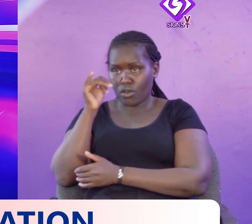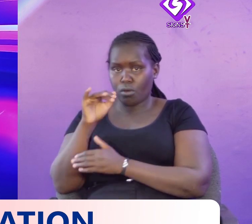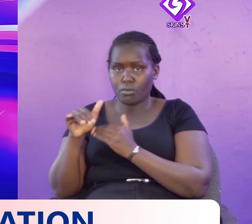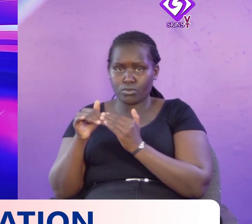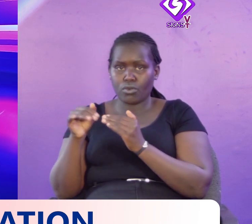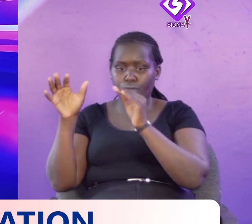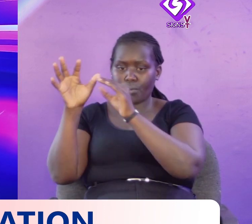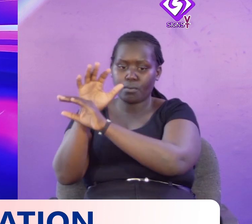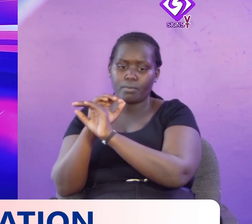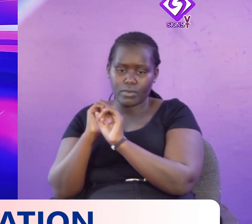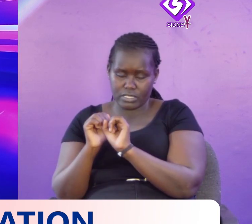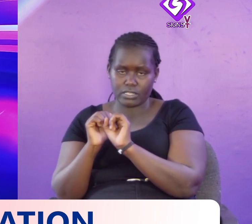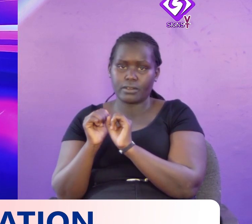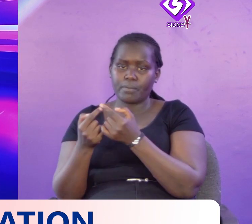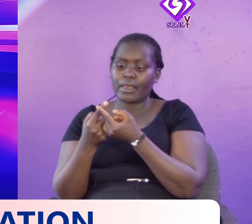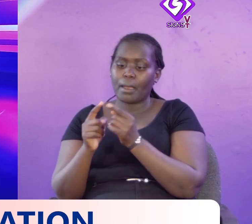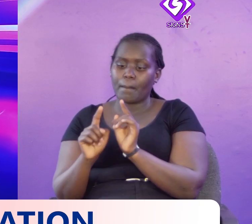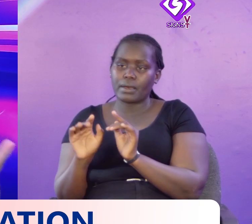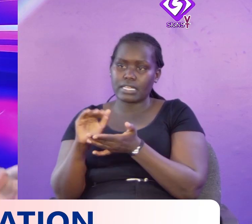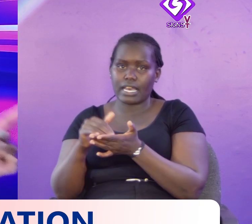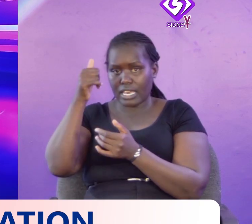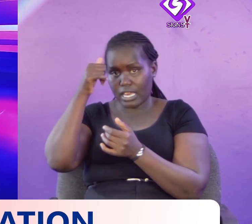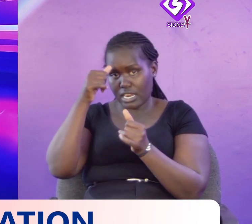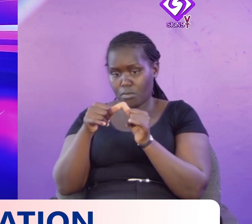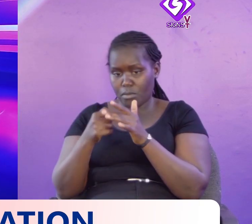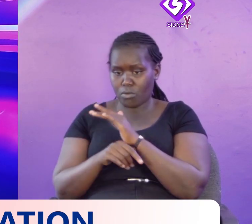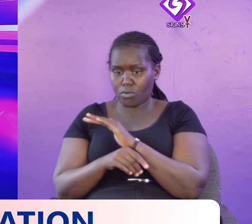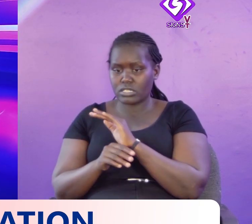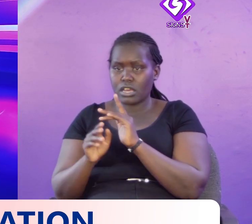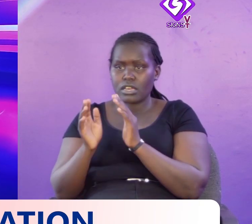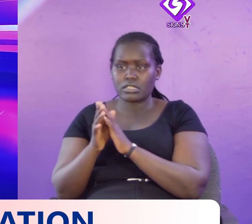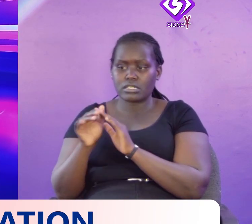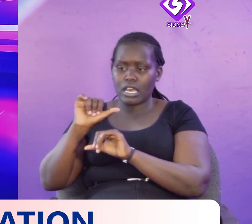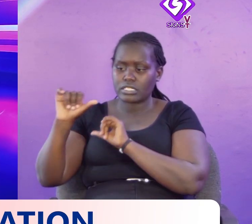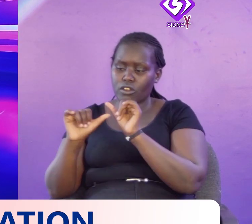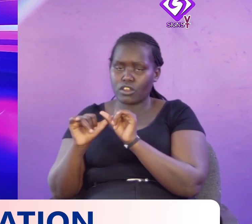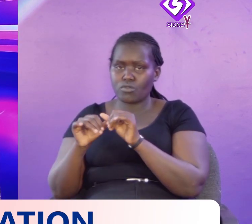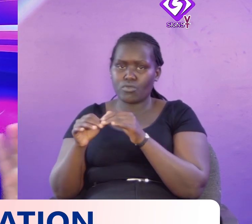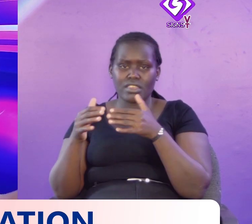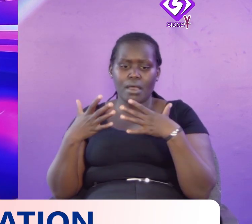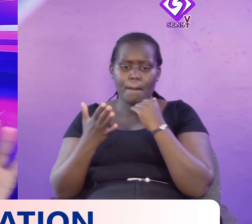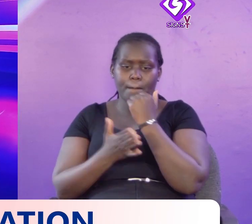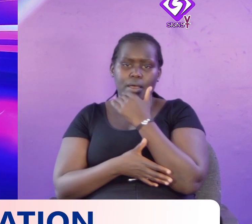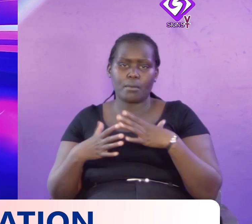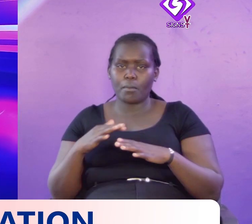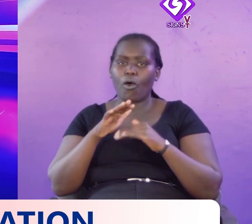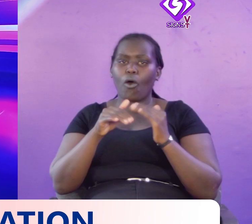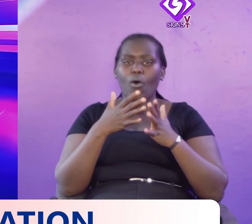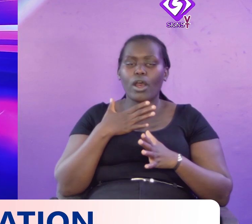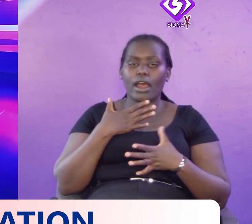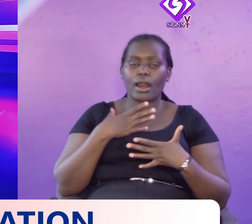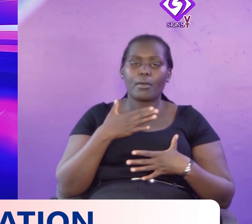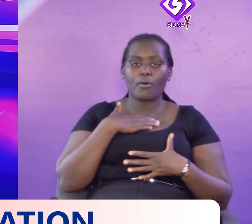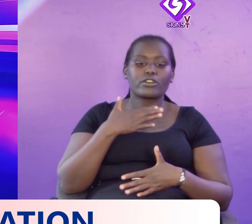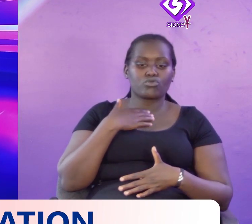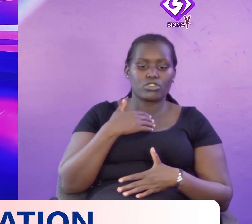president. Okay. But again, kumbuka amezingirwa na manyangau. Kila mtu anataka. That's why I was telling you the other day ya kwamba Kenya